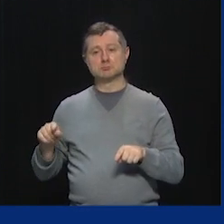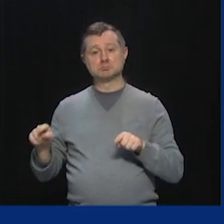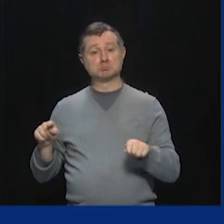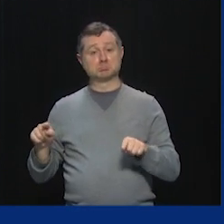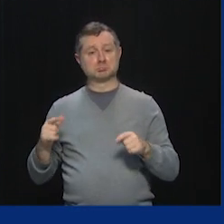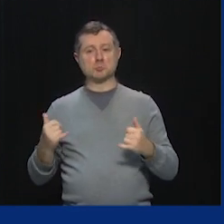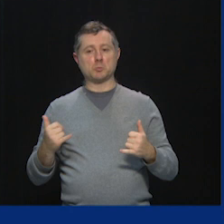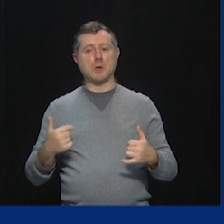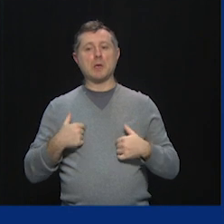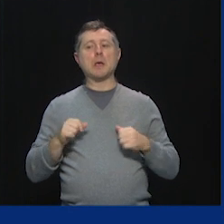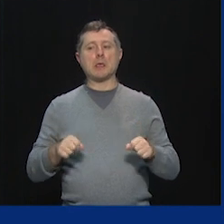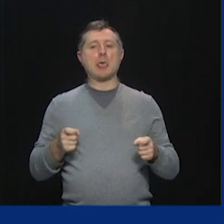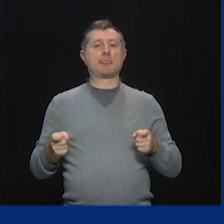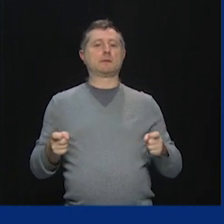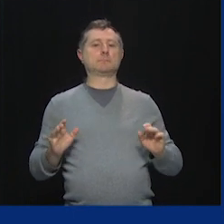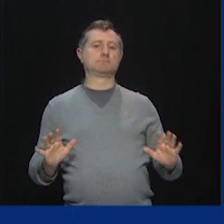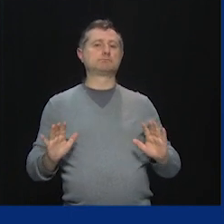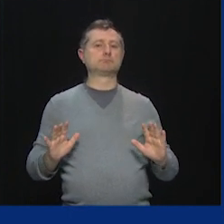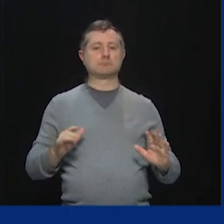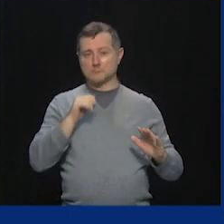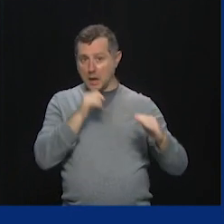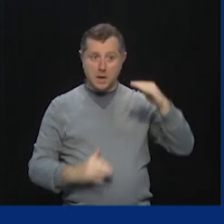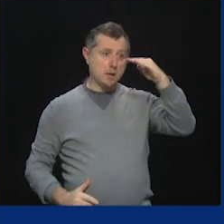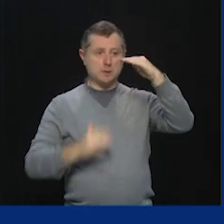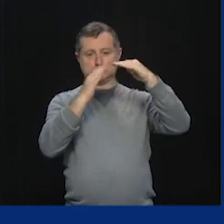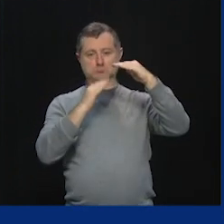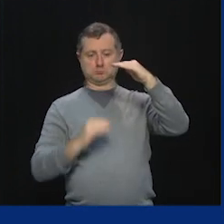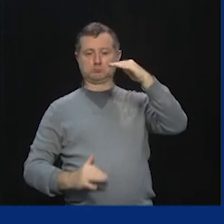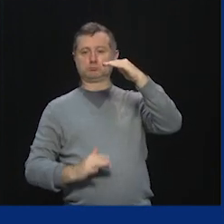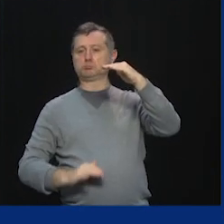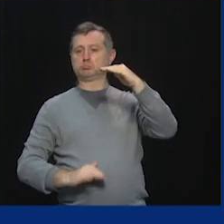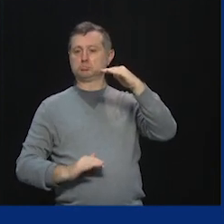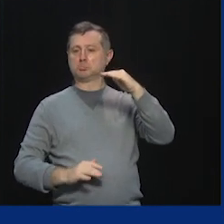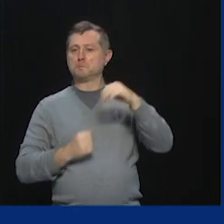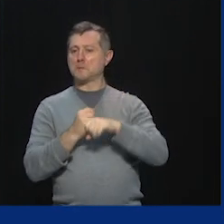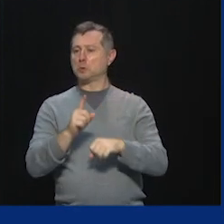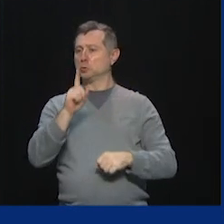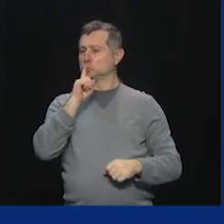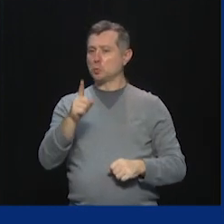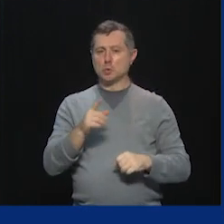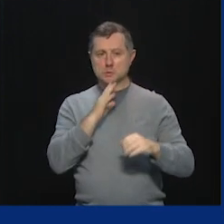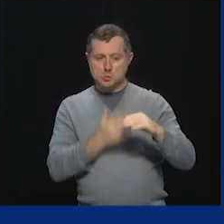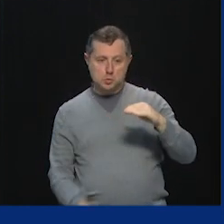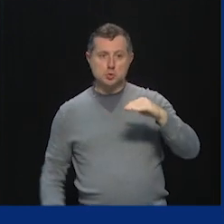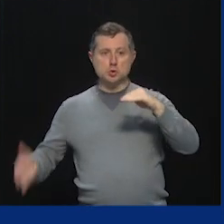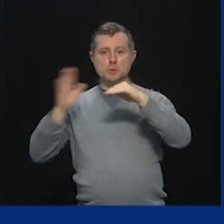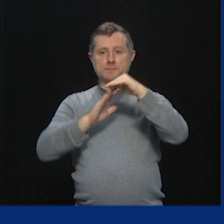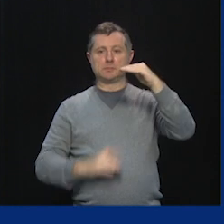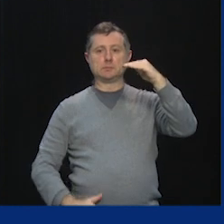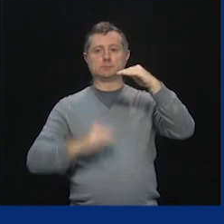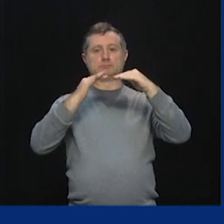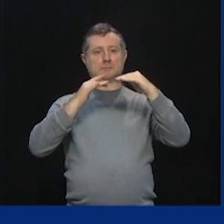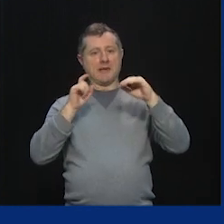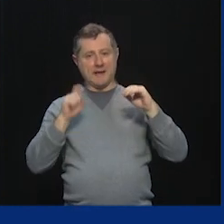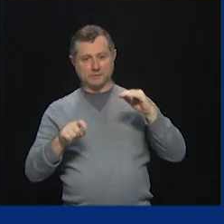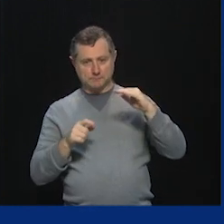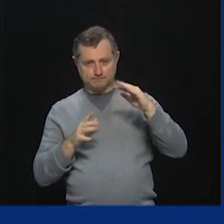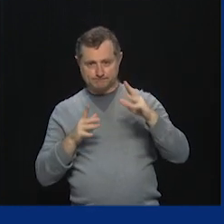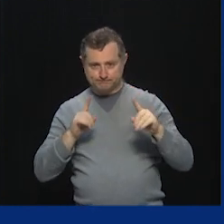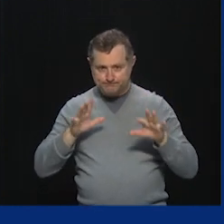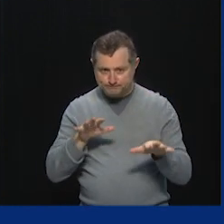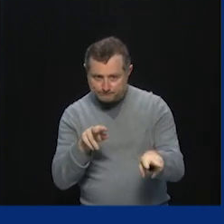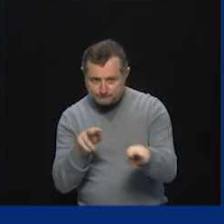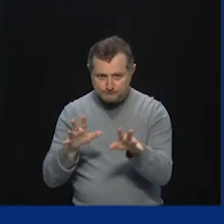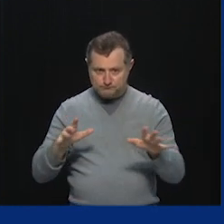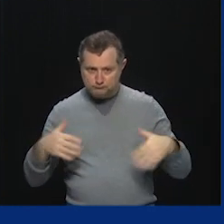today. But we have to make sure that it does not creep much beyond that, or else we'll have to take more dramatic action to increase bed capacity, and they